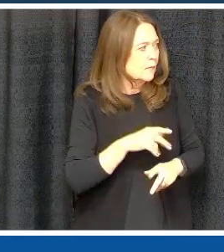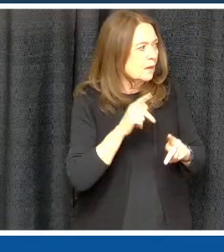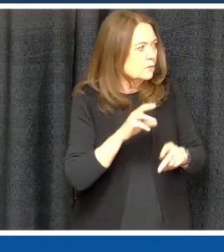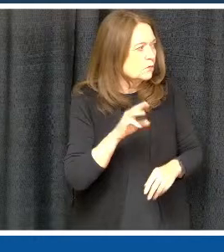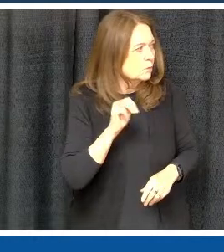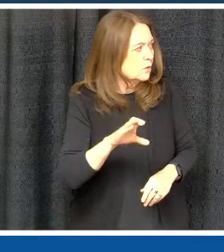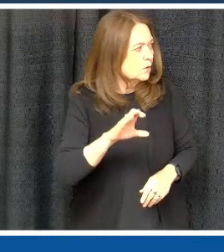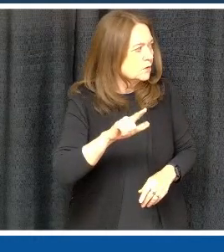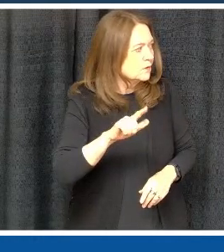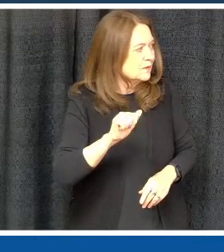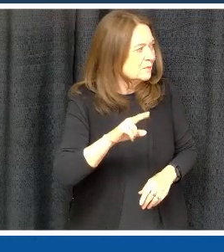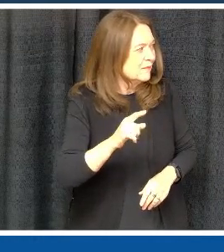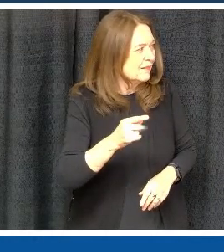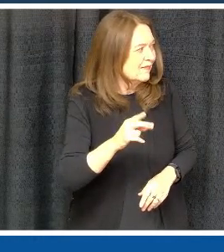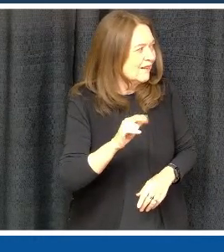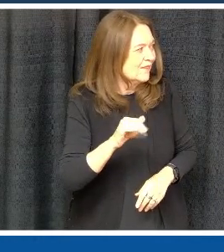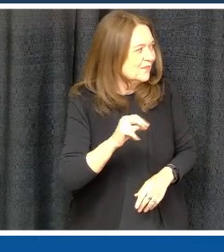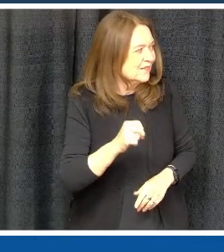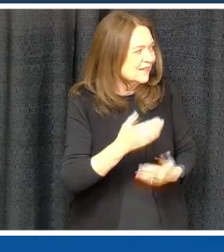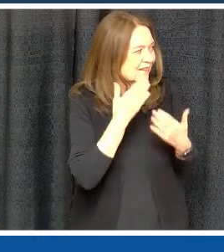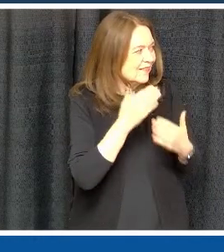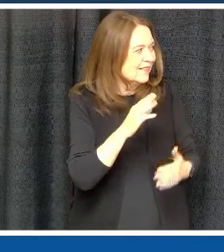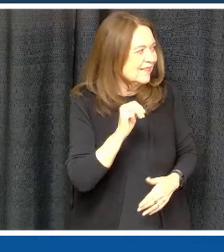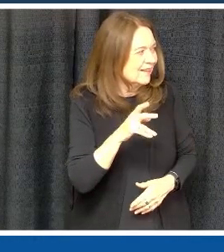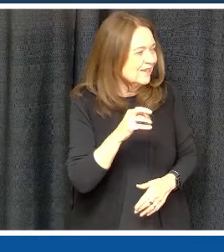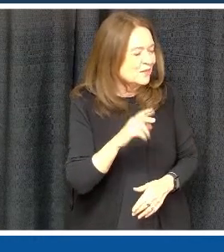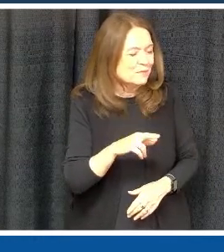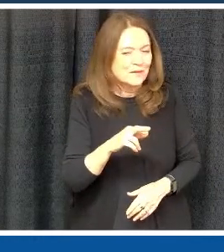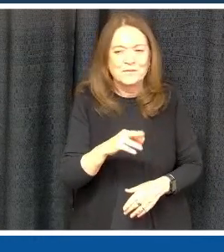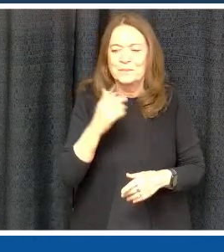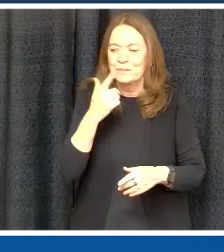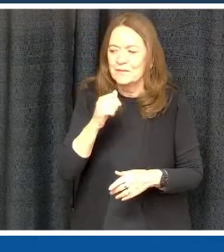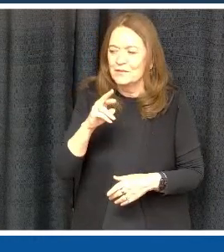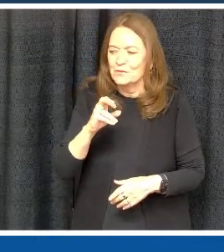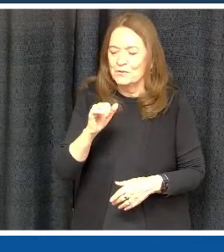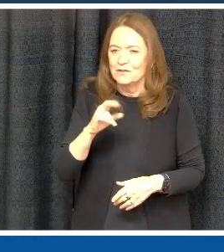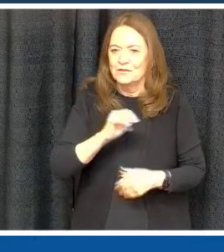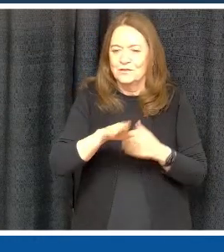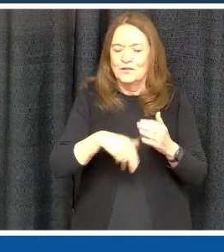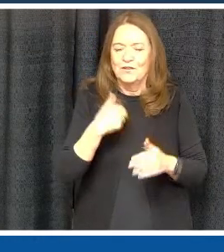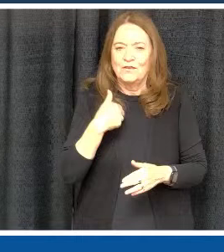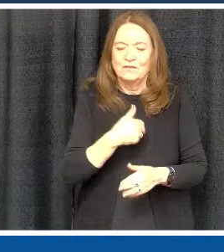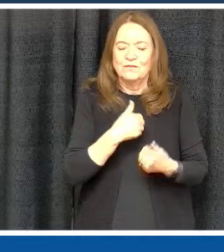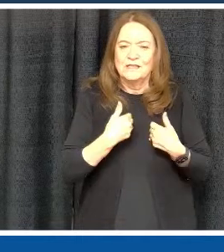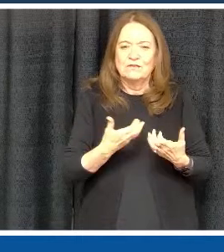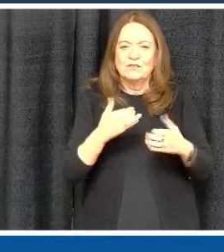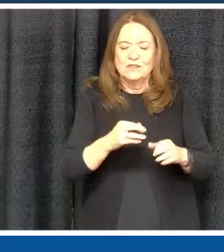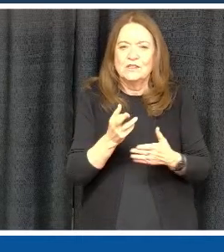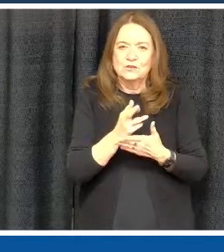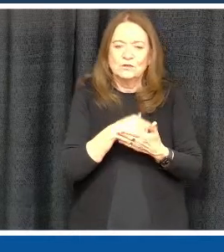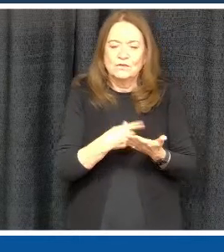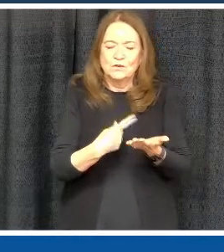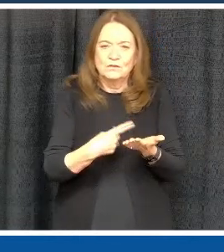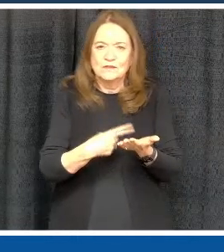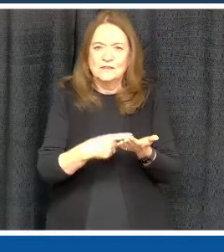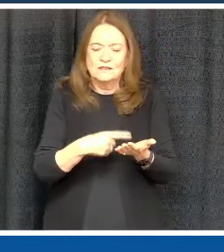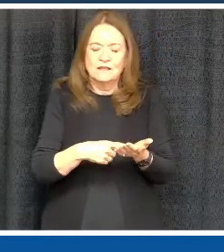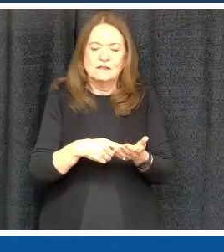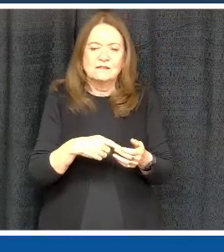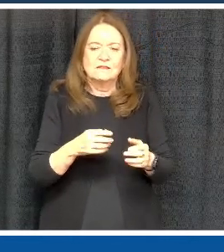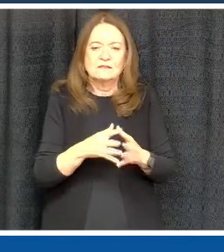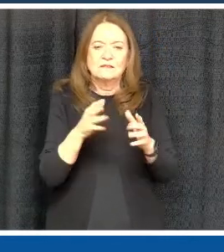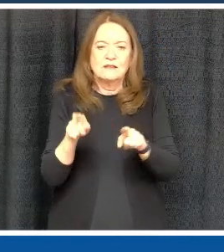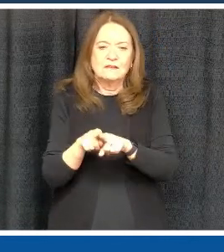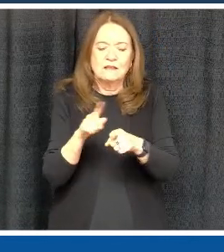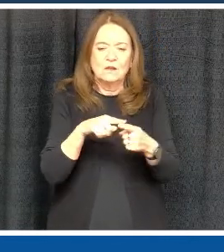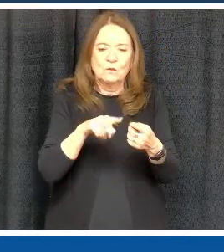McLaughlin, you're recognized. Thank you, Mayor. By it being a resolution that all of us have a chance to review and discuss, it's much like when we